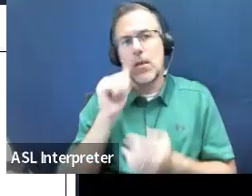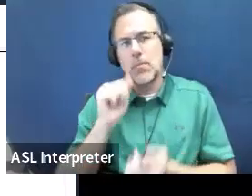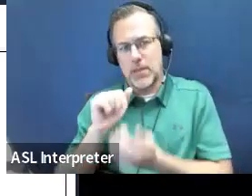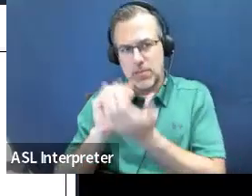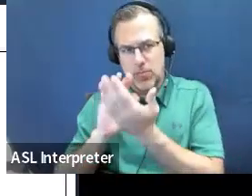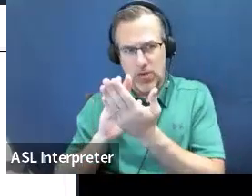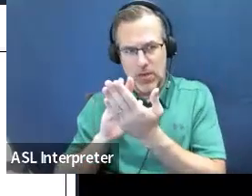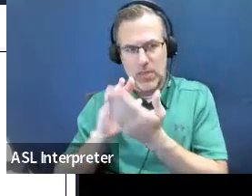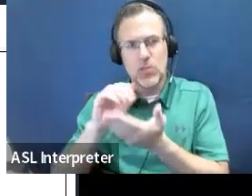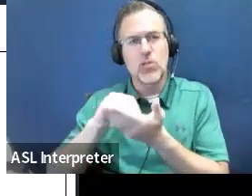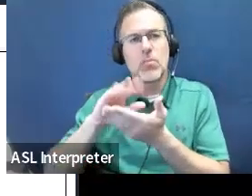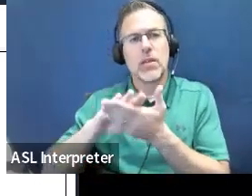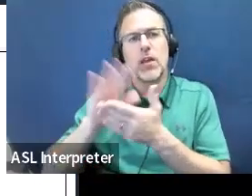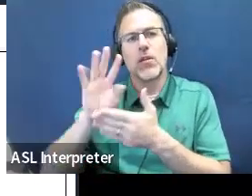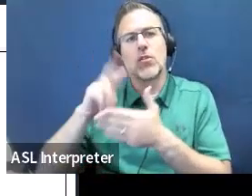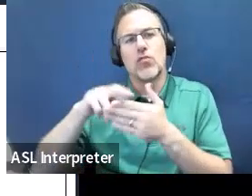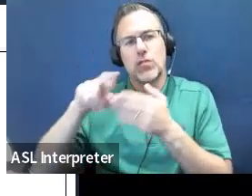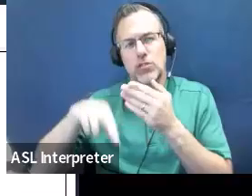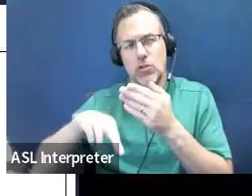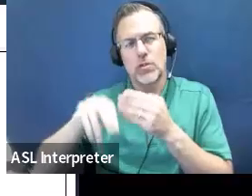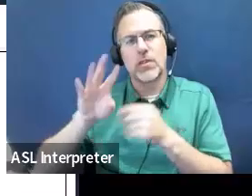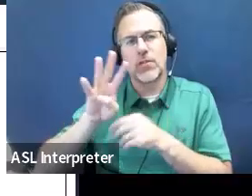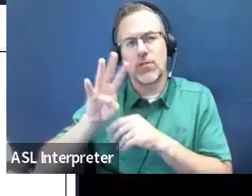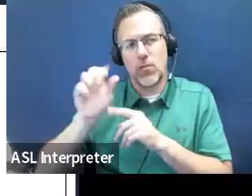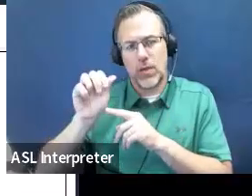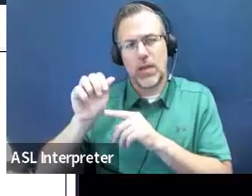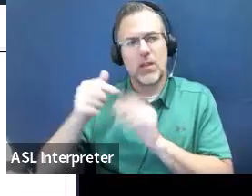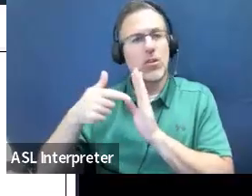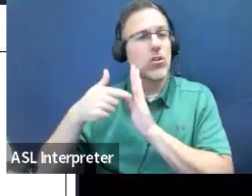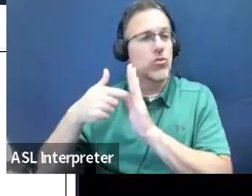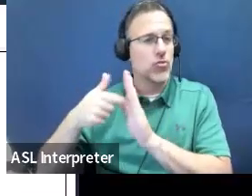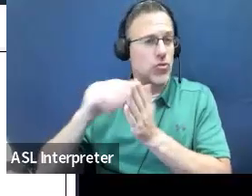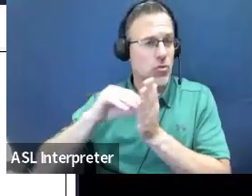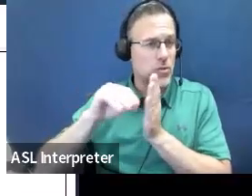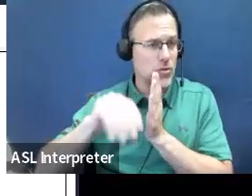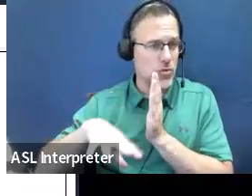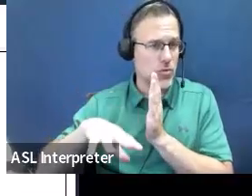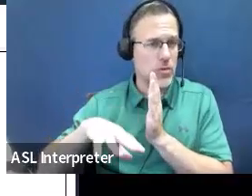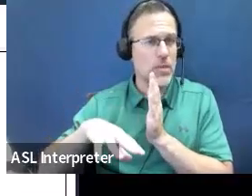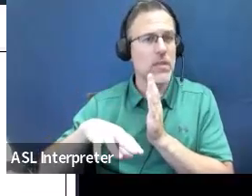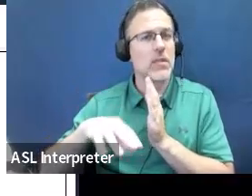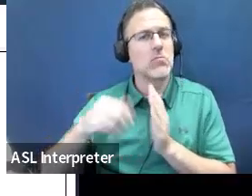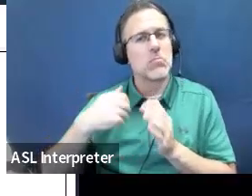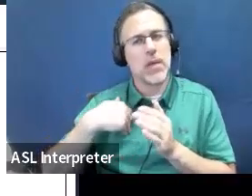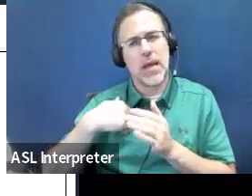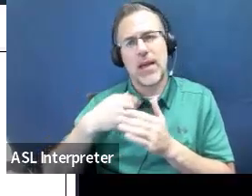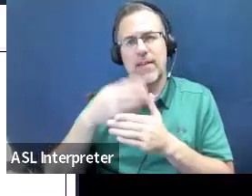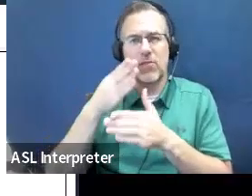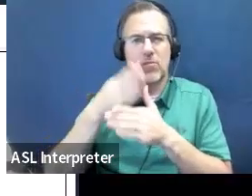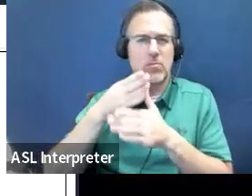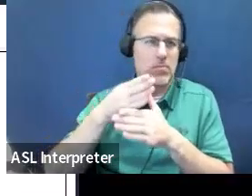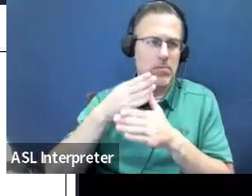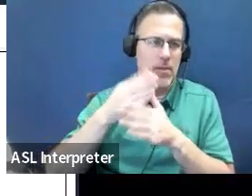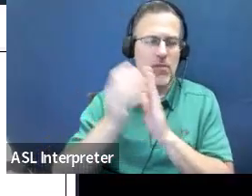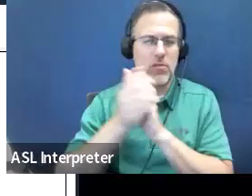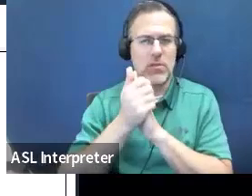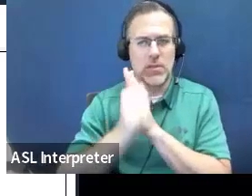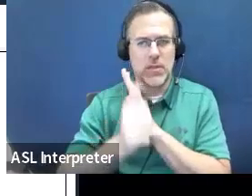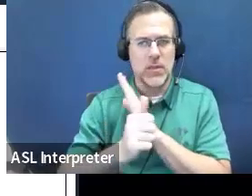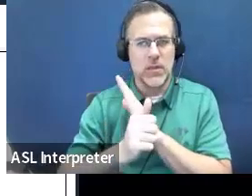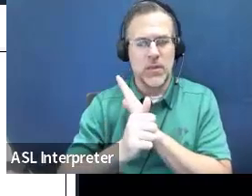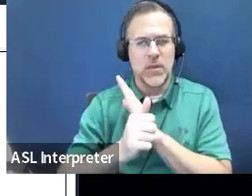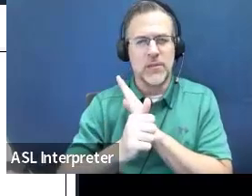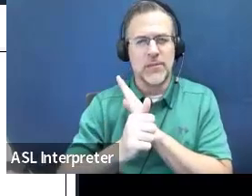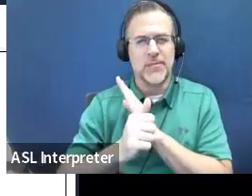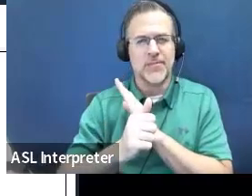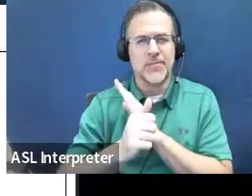those results in section 4A to show that the student has average skills and doesn't